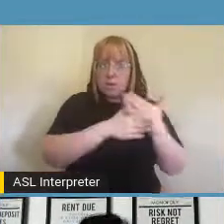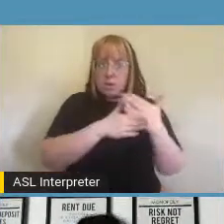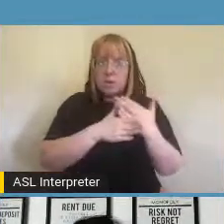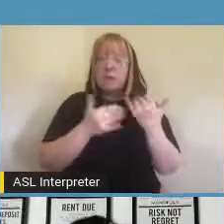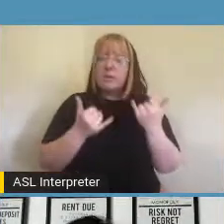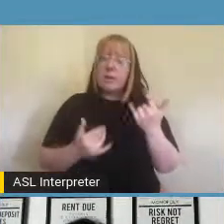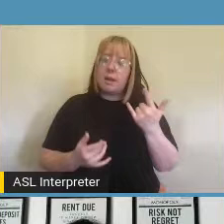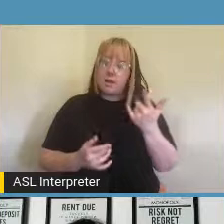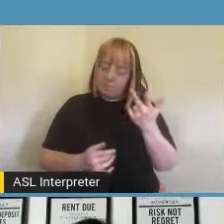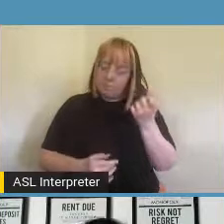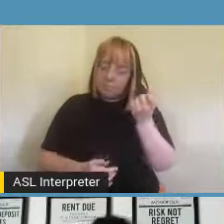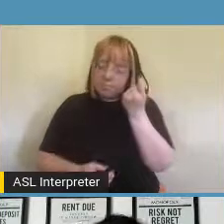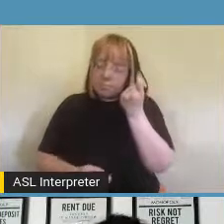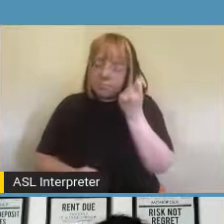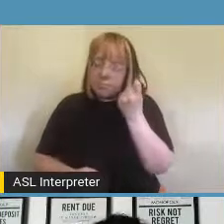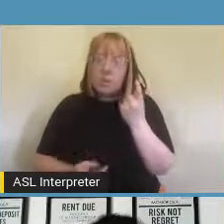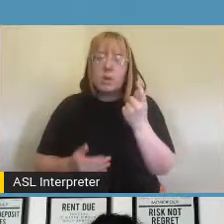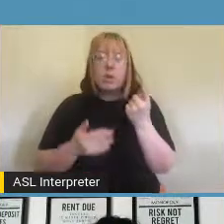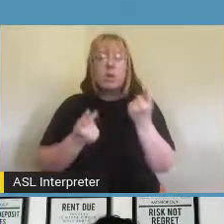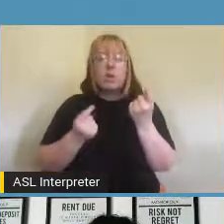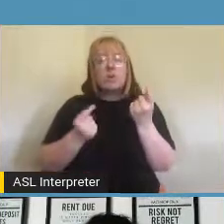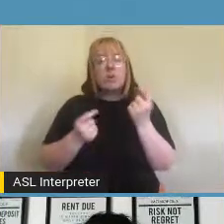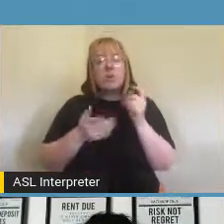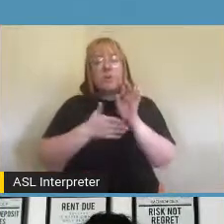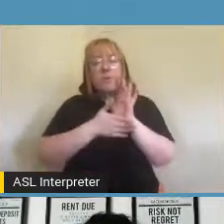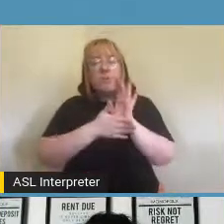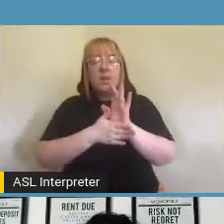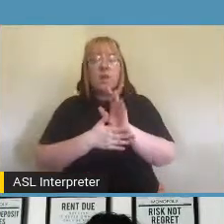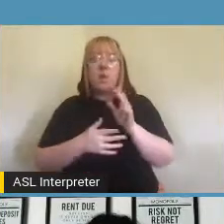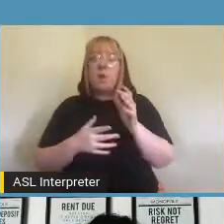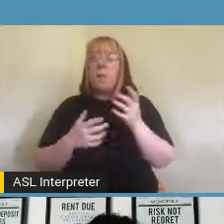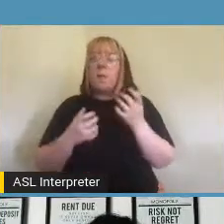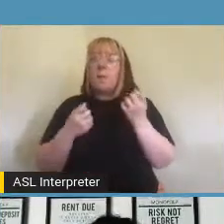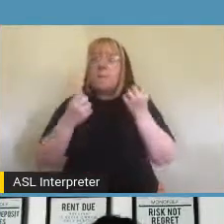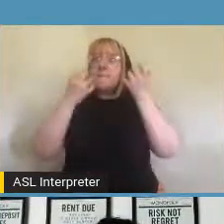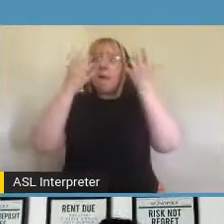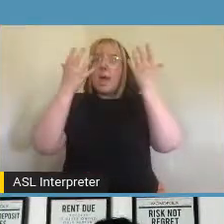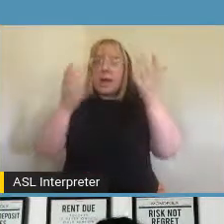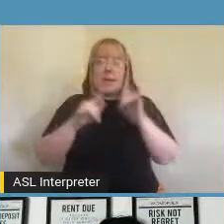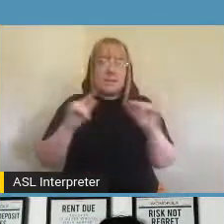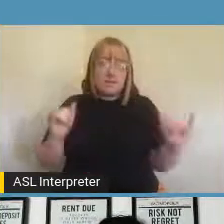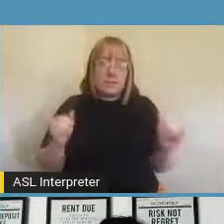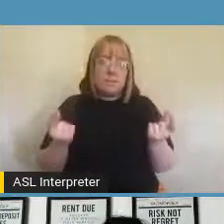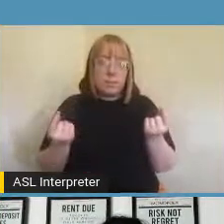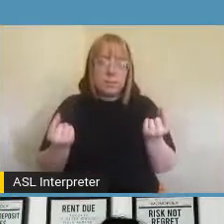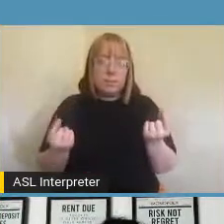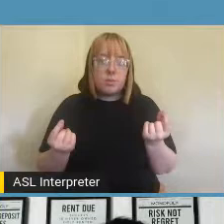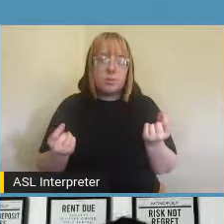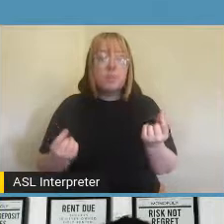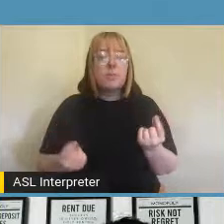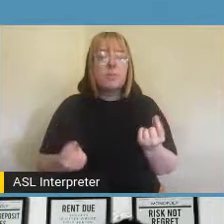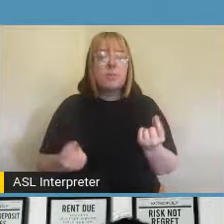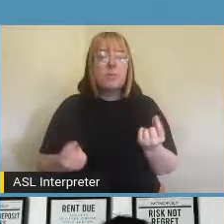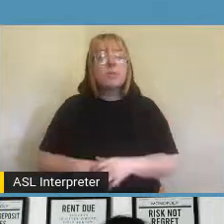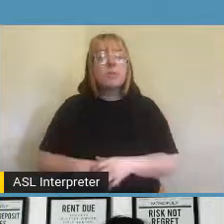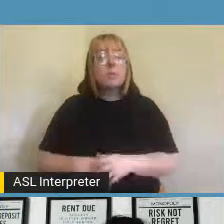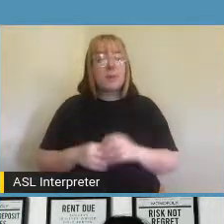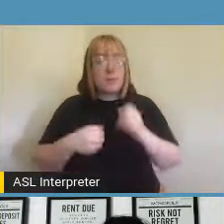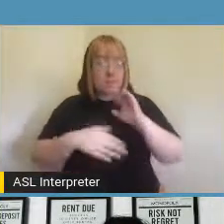we do video at volume a lot. And so what we've done is we create